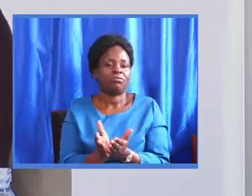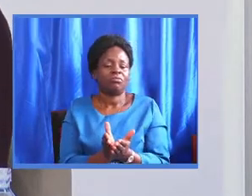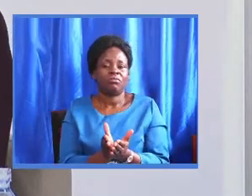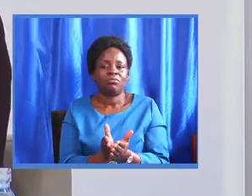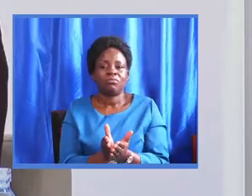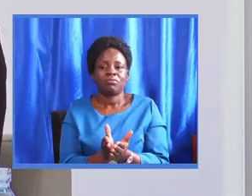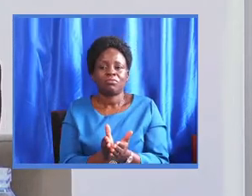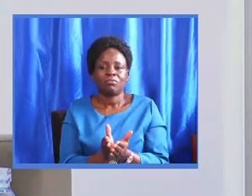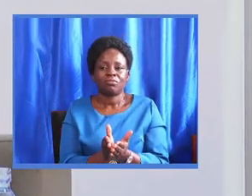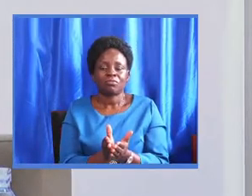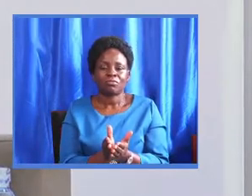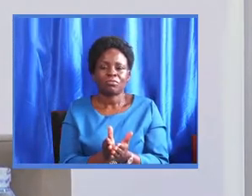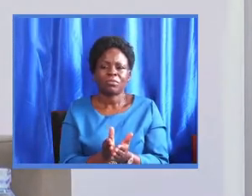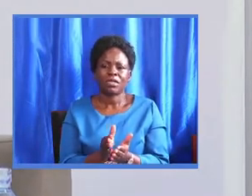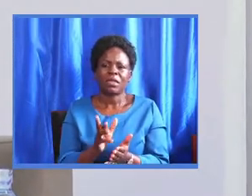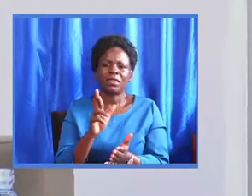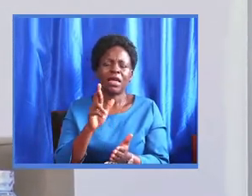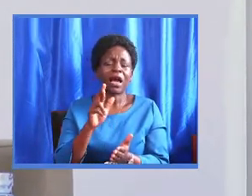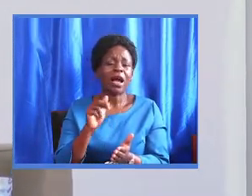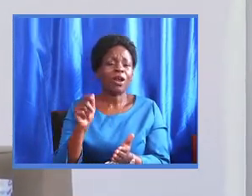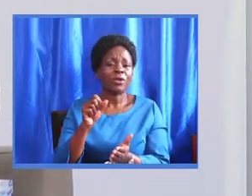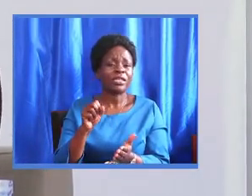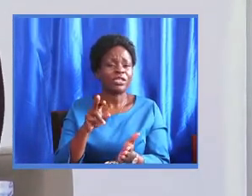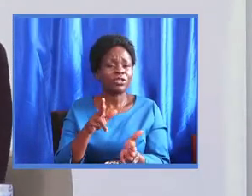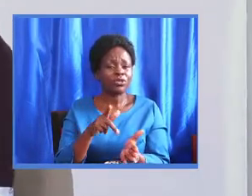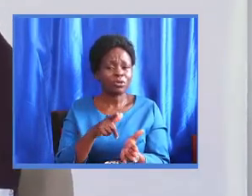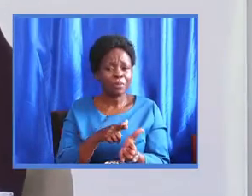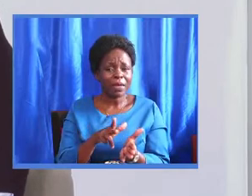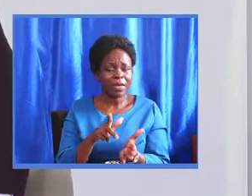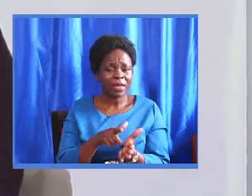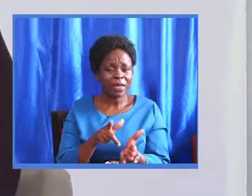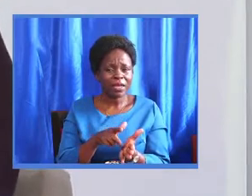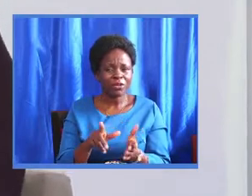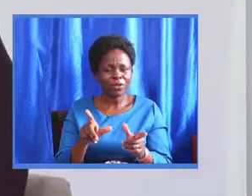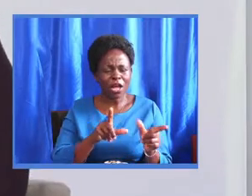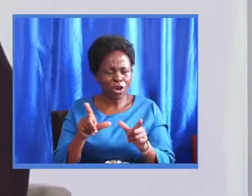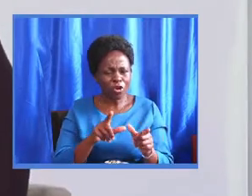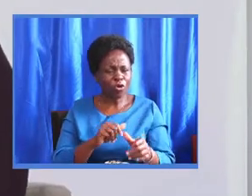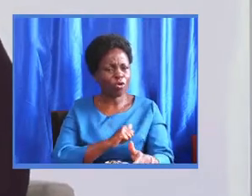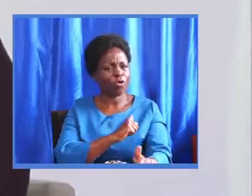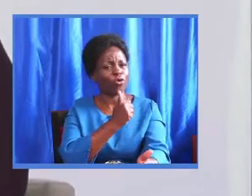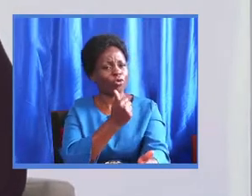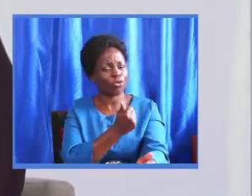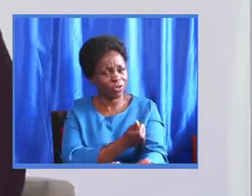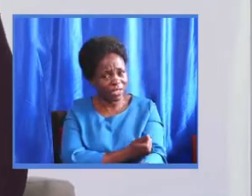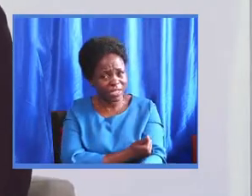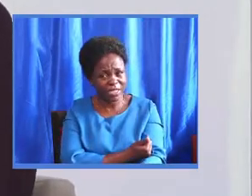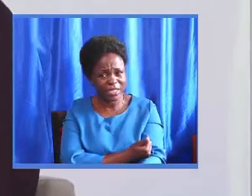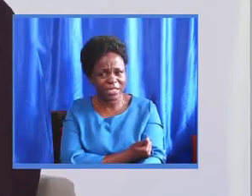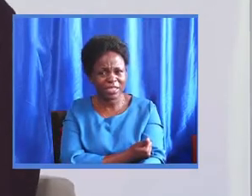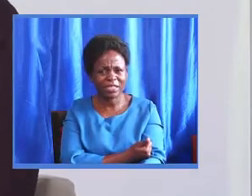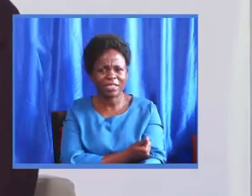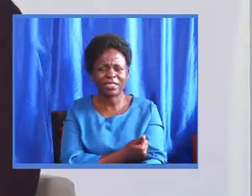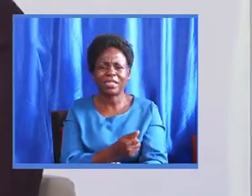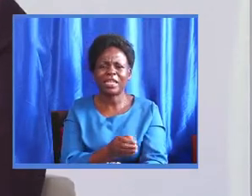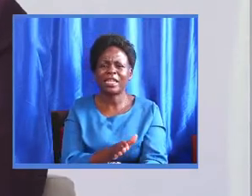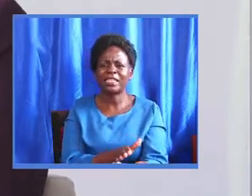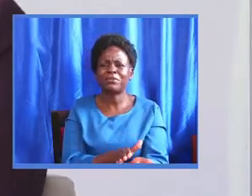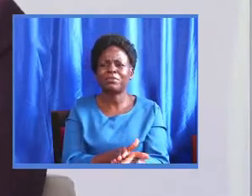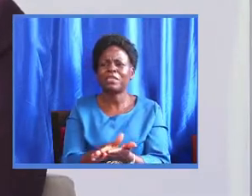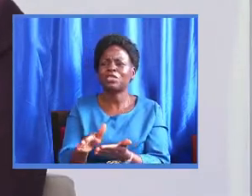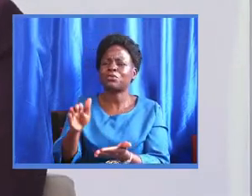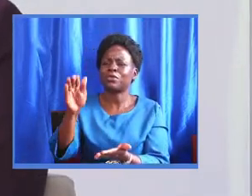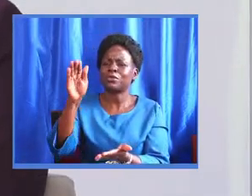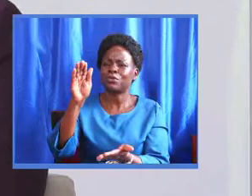The rates you pay to the local authorities or the other regulatory bodies is an expense which reduces